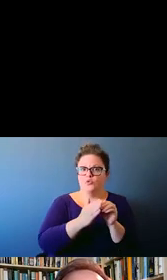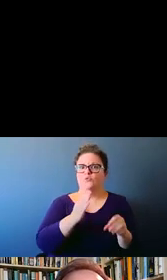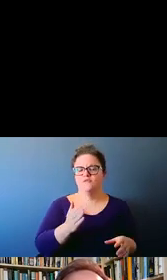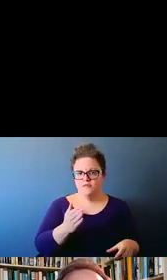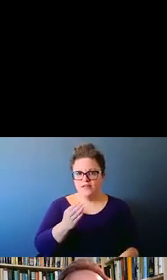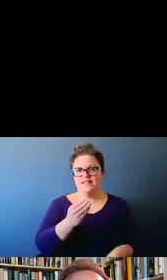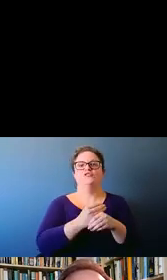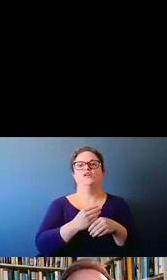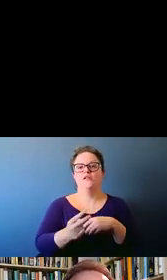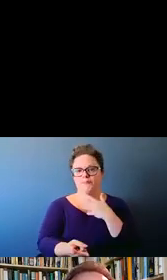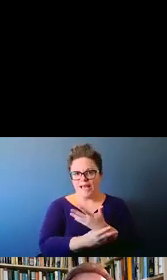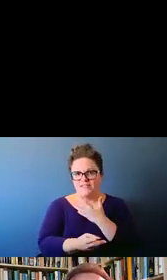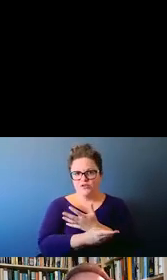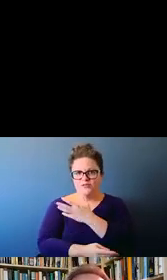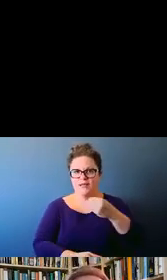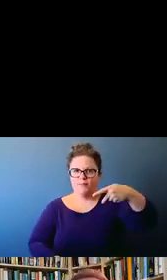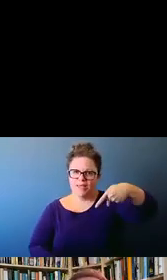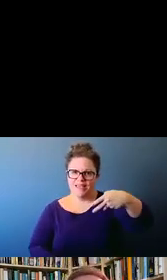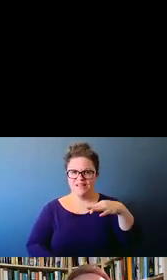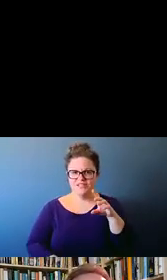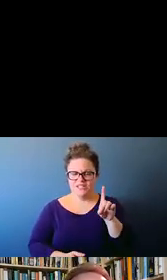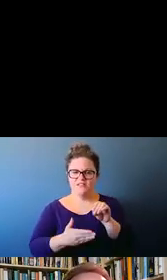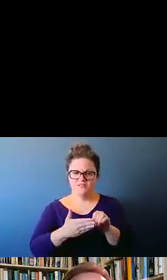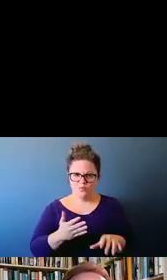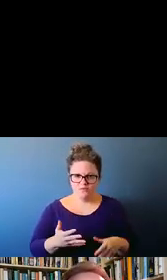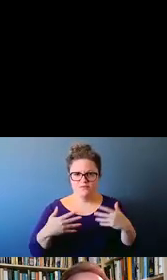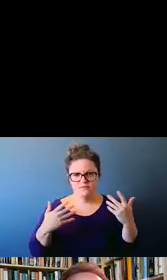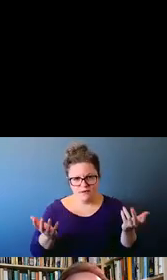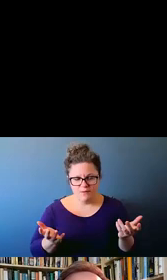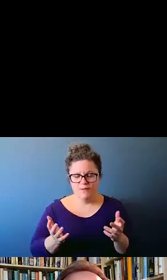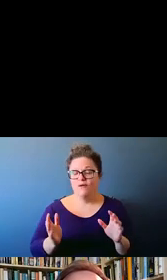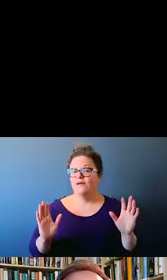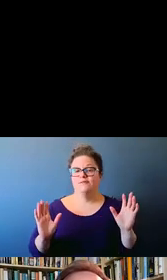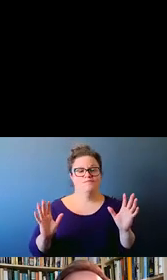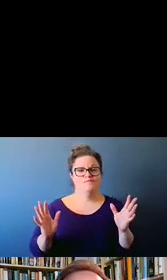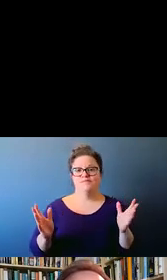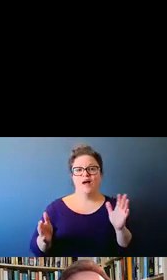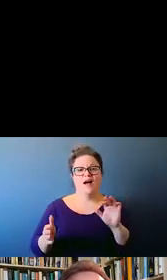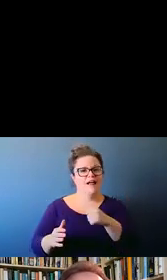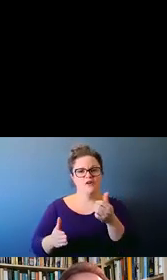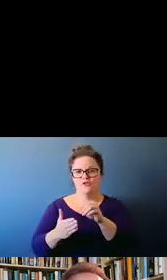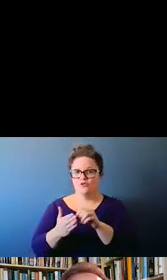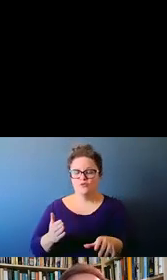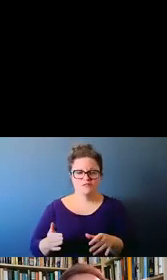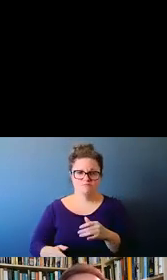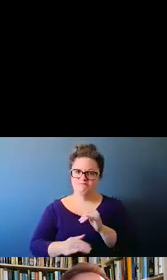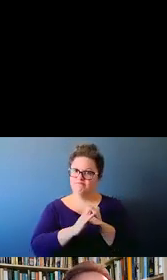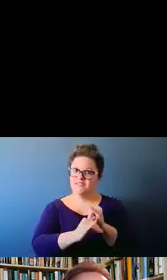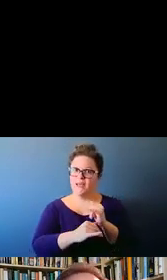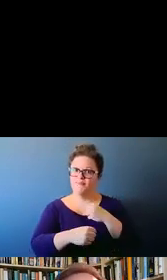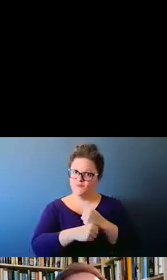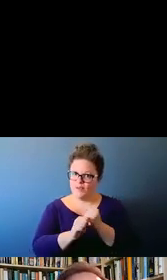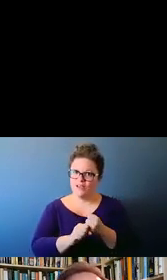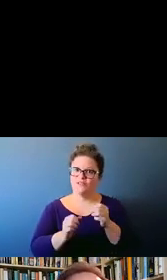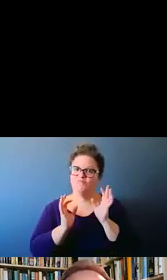PhD programs. So all of these people have made choices to study one of these